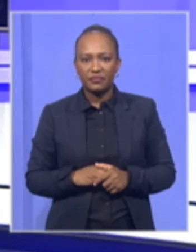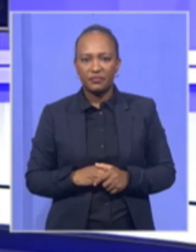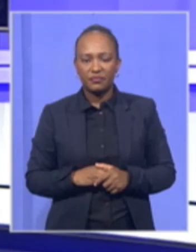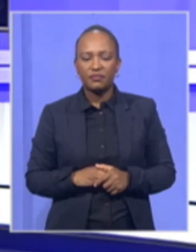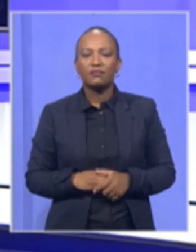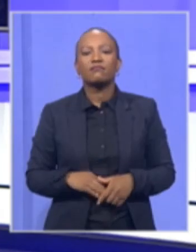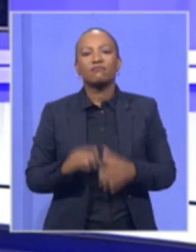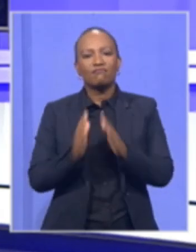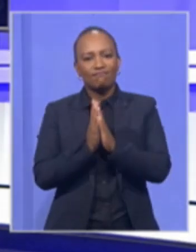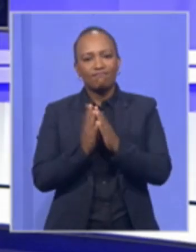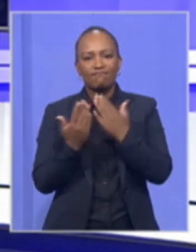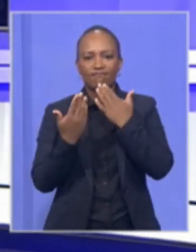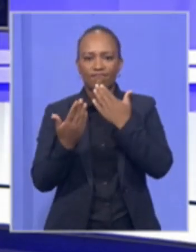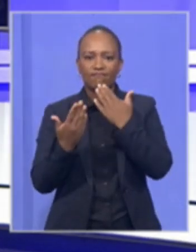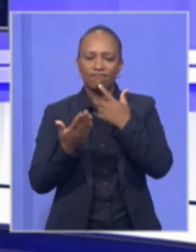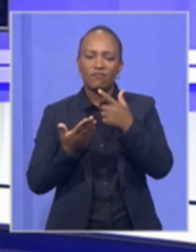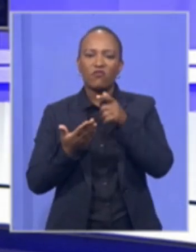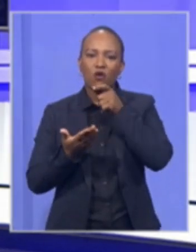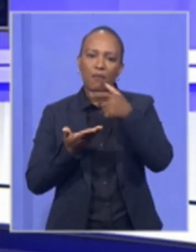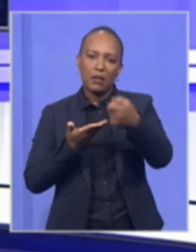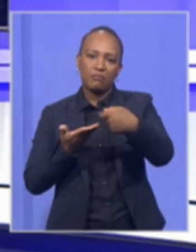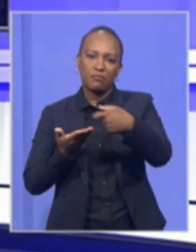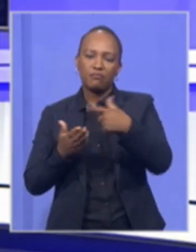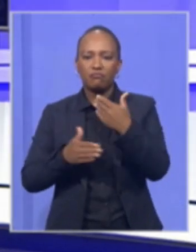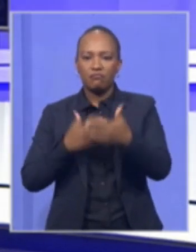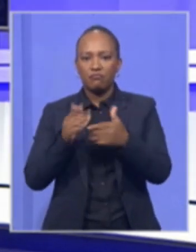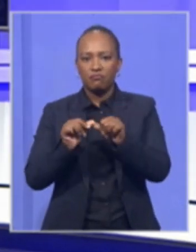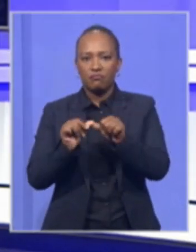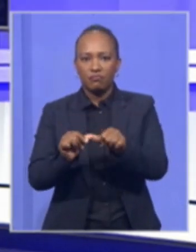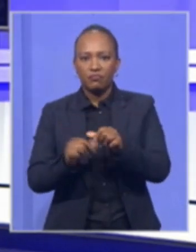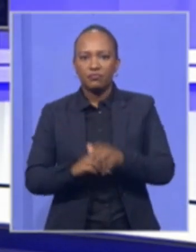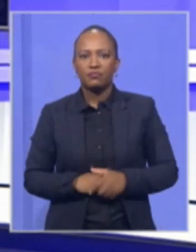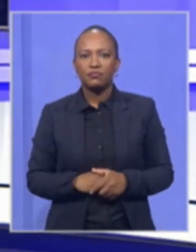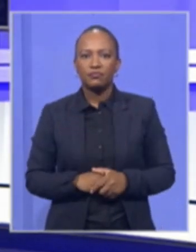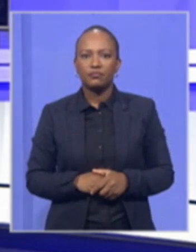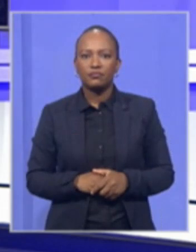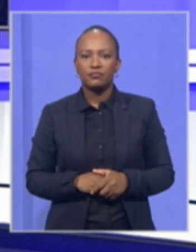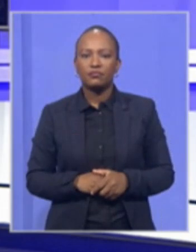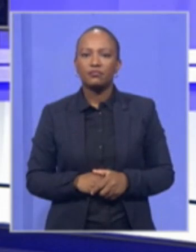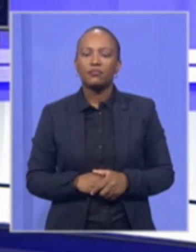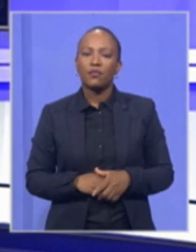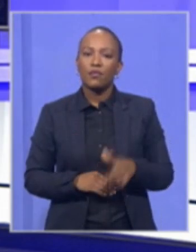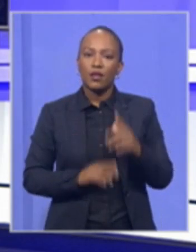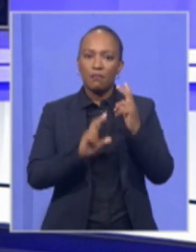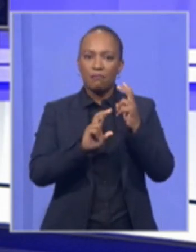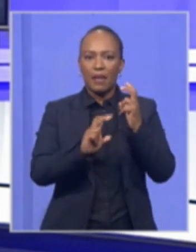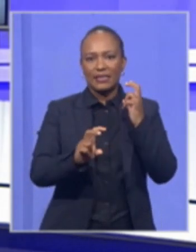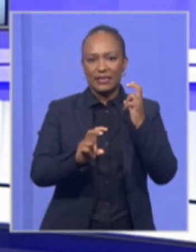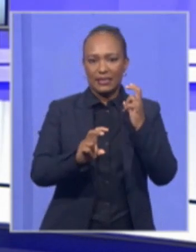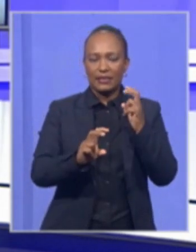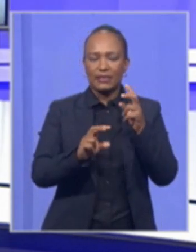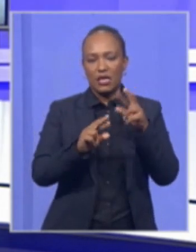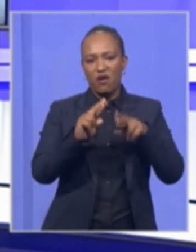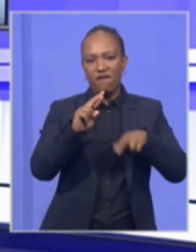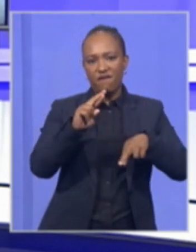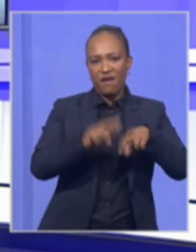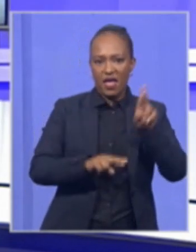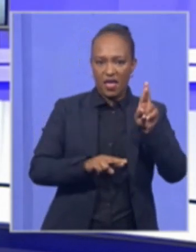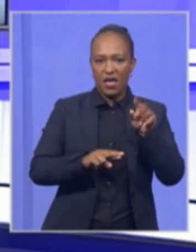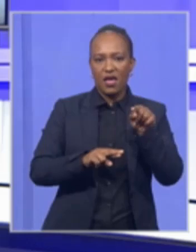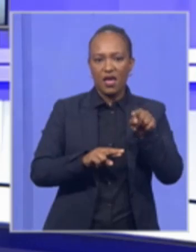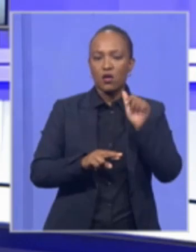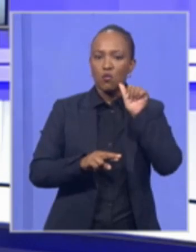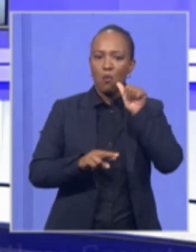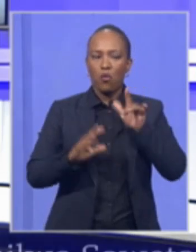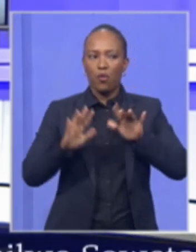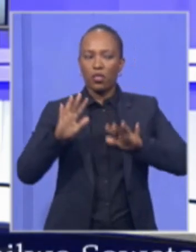Ka mehla le mehla re leboga maikutlo a lena hle re gatela pele. Banamedi ba dibese tša Rea Vaya ba ka ikhwetša ba le kgakanegong go